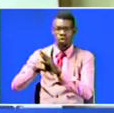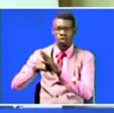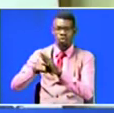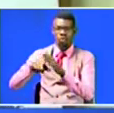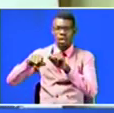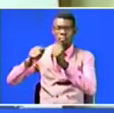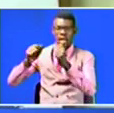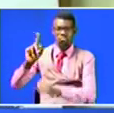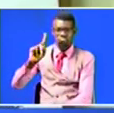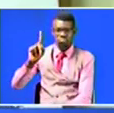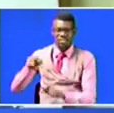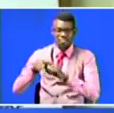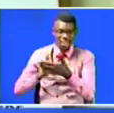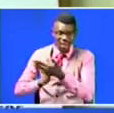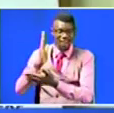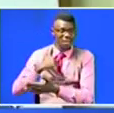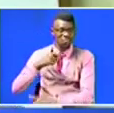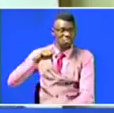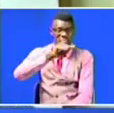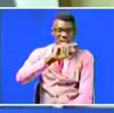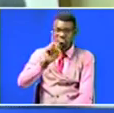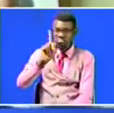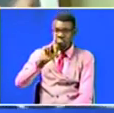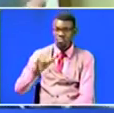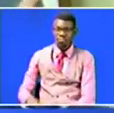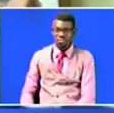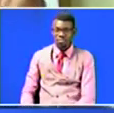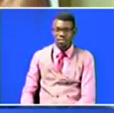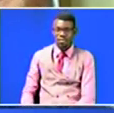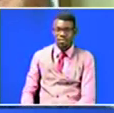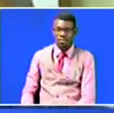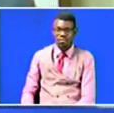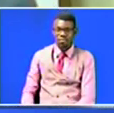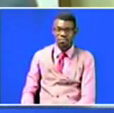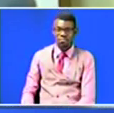has a right to compensation in respect. Now, we will start, if we go that way,